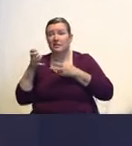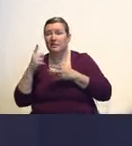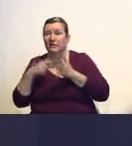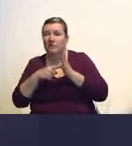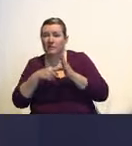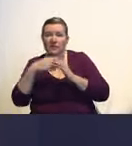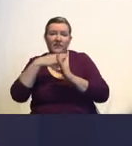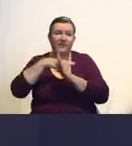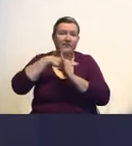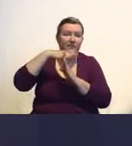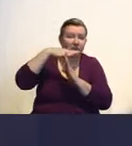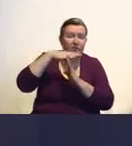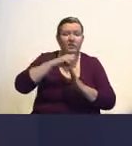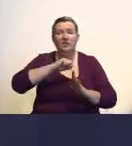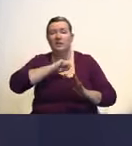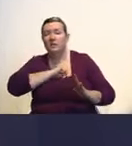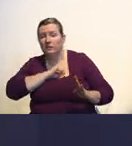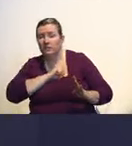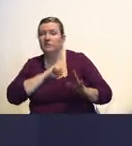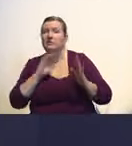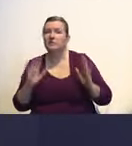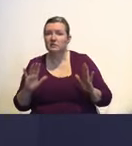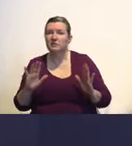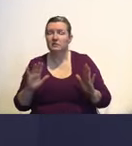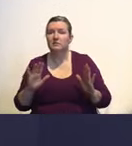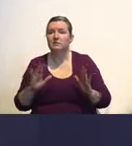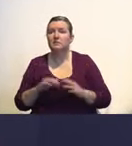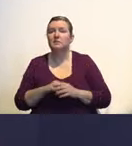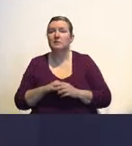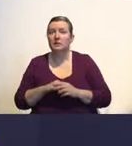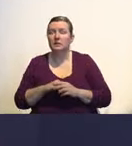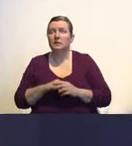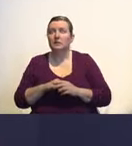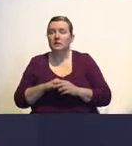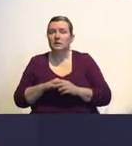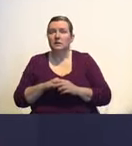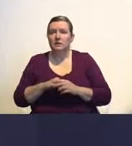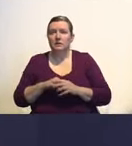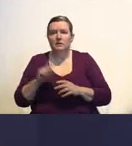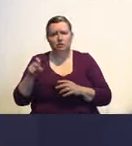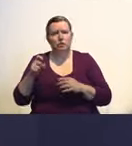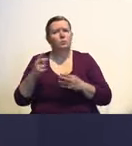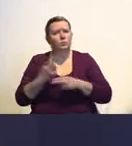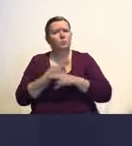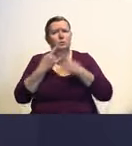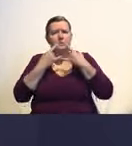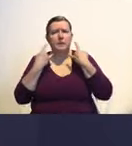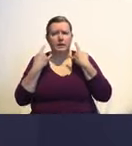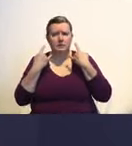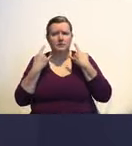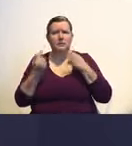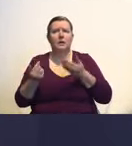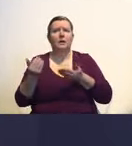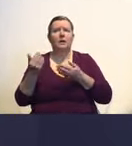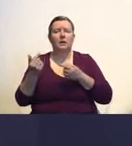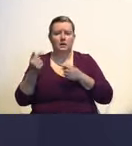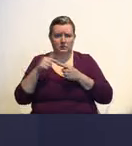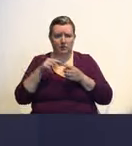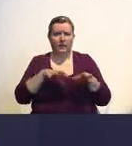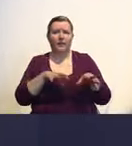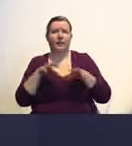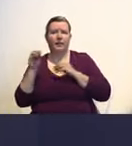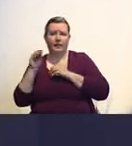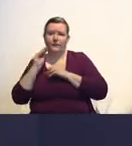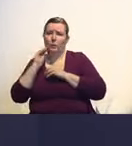with COVID-19 while in school or in a child care center should wear a mask until they leave the premises. And